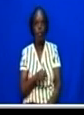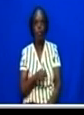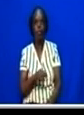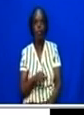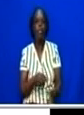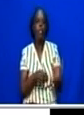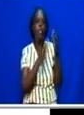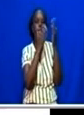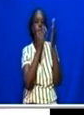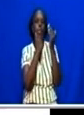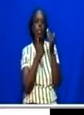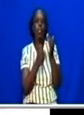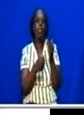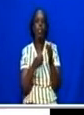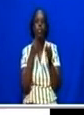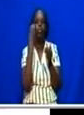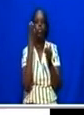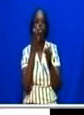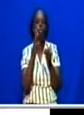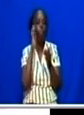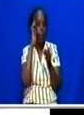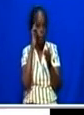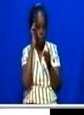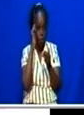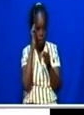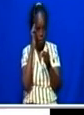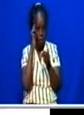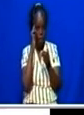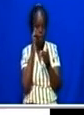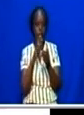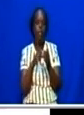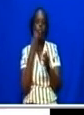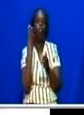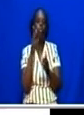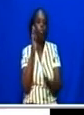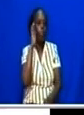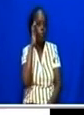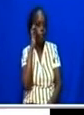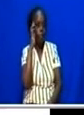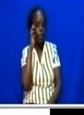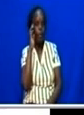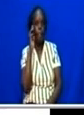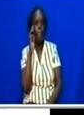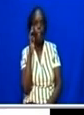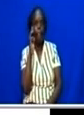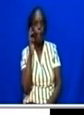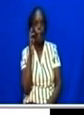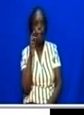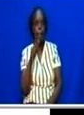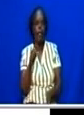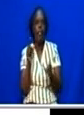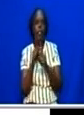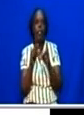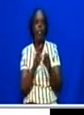the requirement is that four purposes. The requirement is four purposes. The